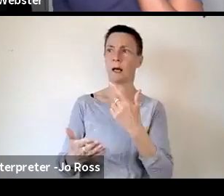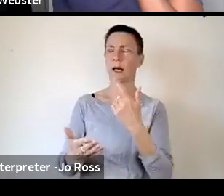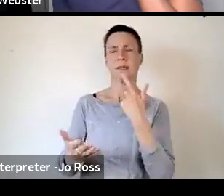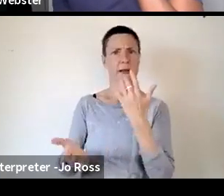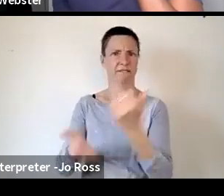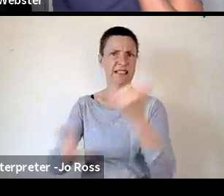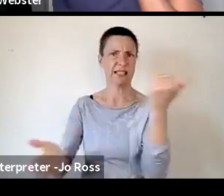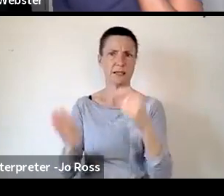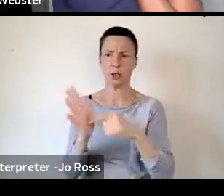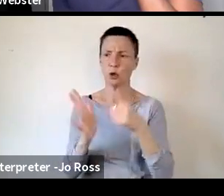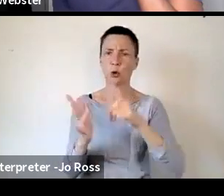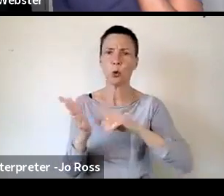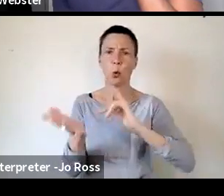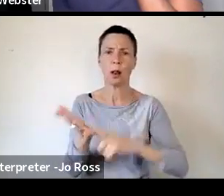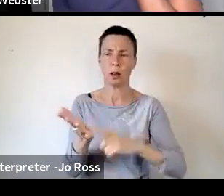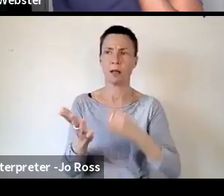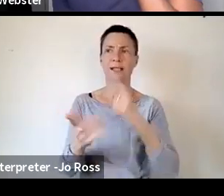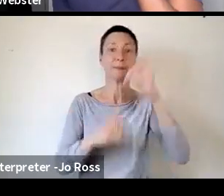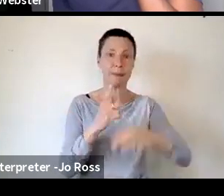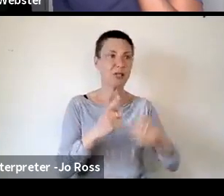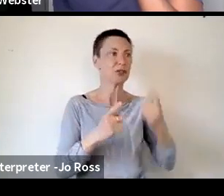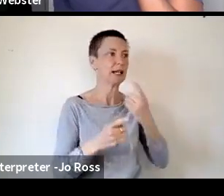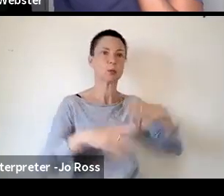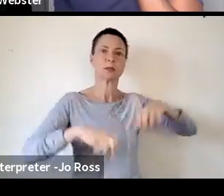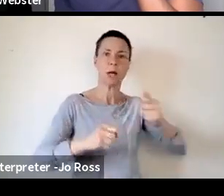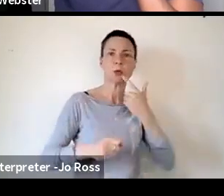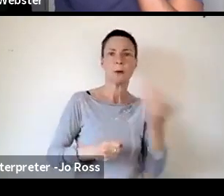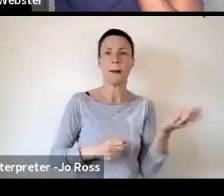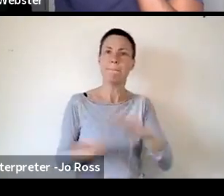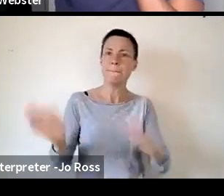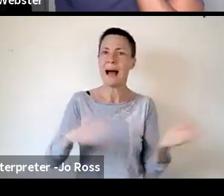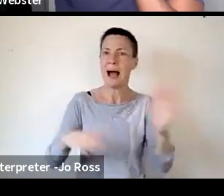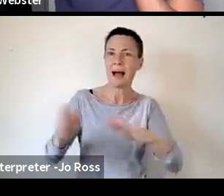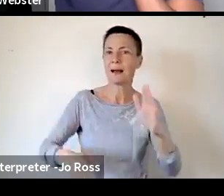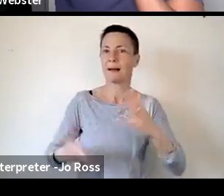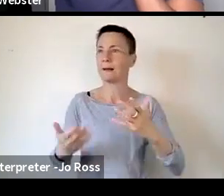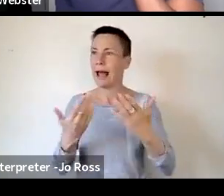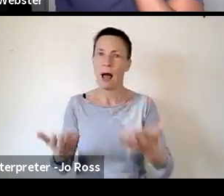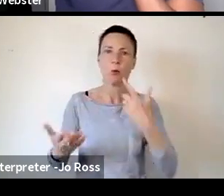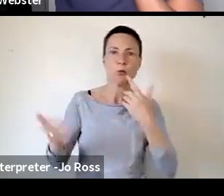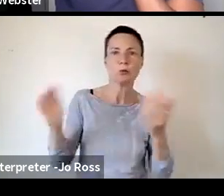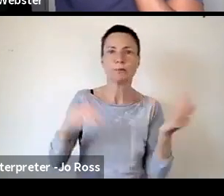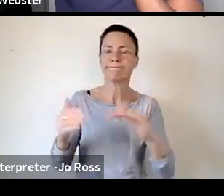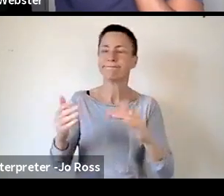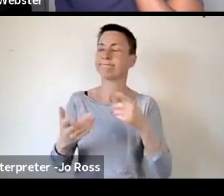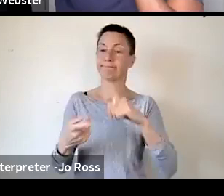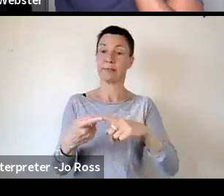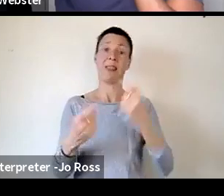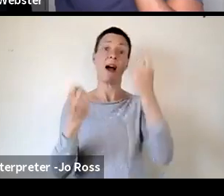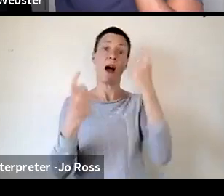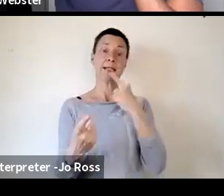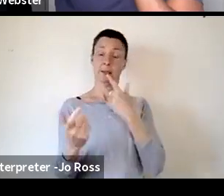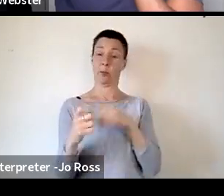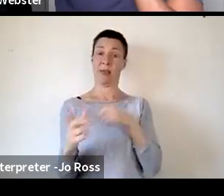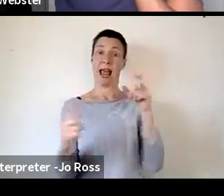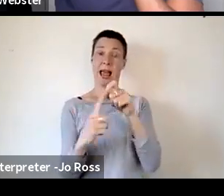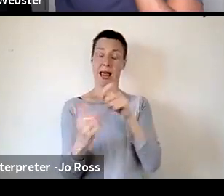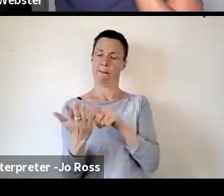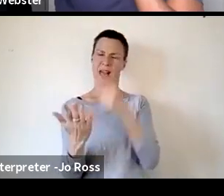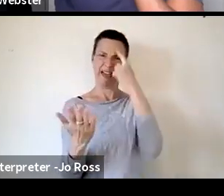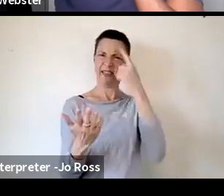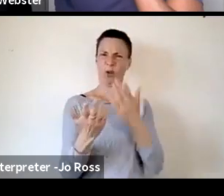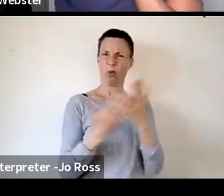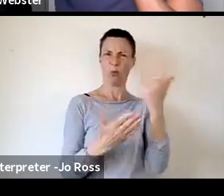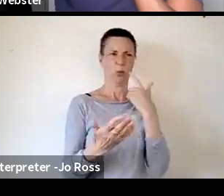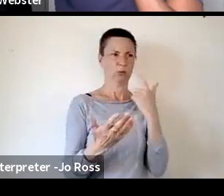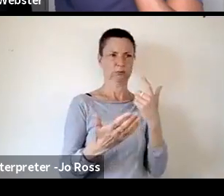fantastic tool, you know, especially as the industry is getting back on its feet. And what the idea is that you, on an app, I think via watch or